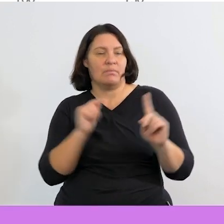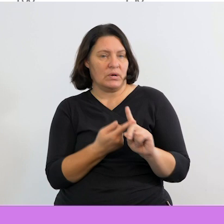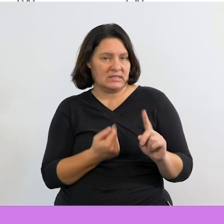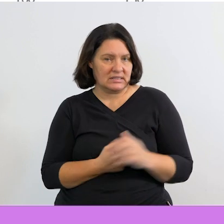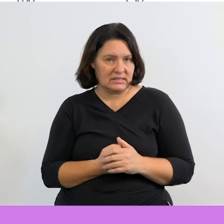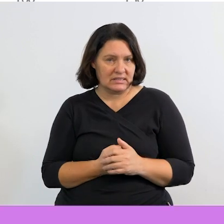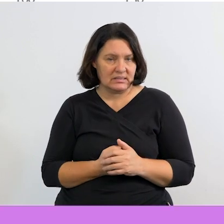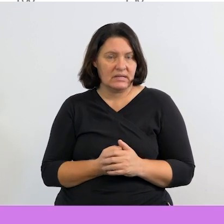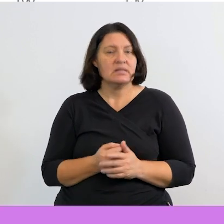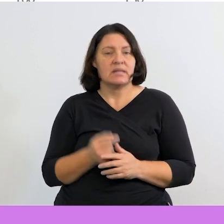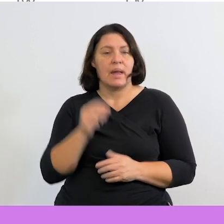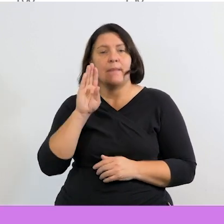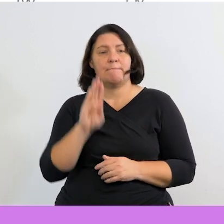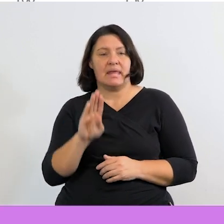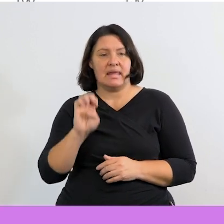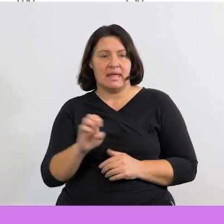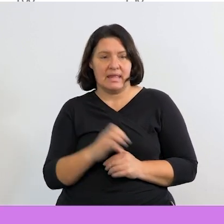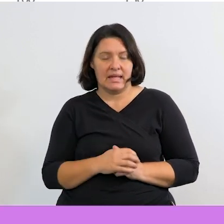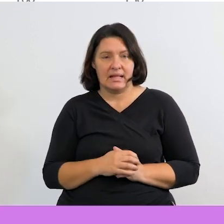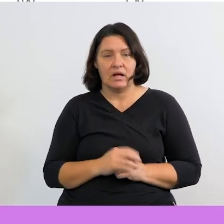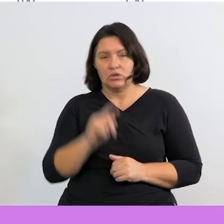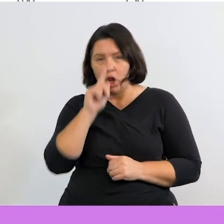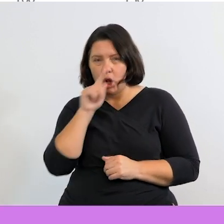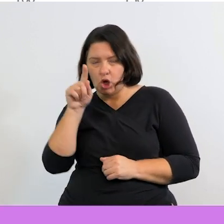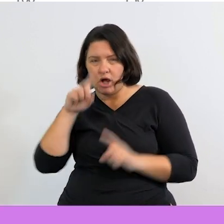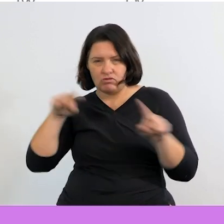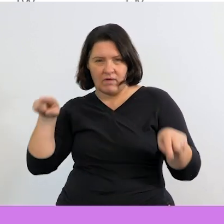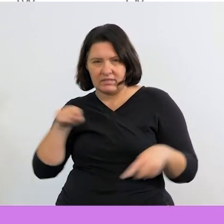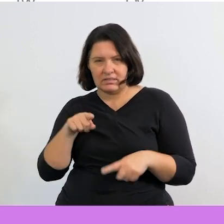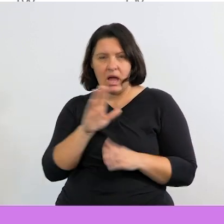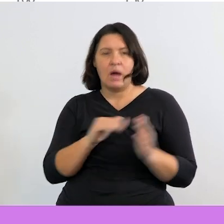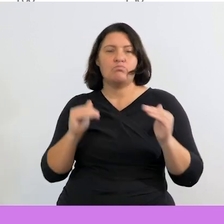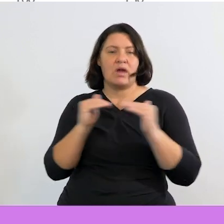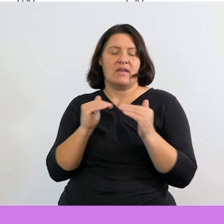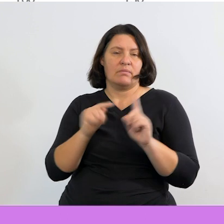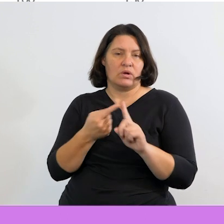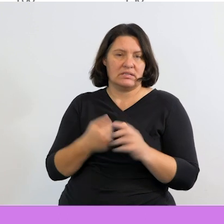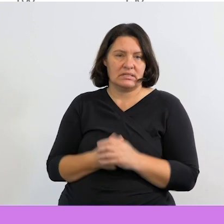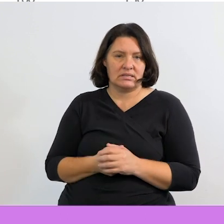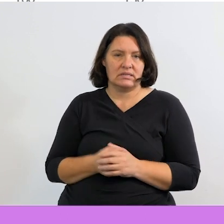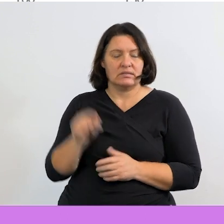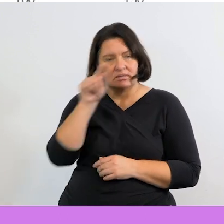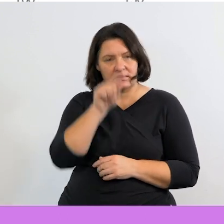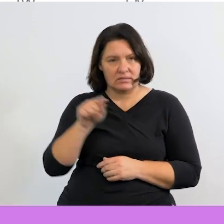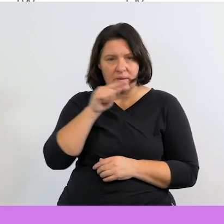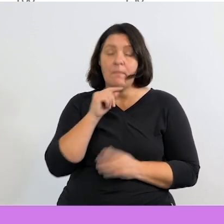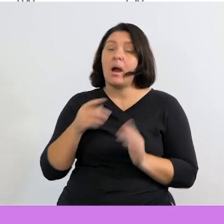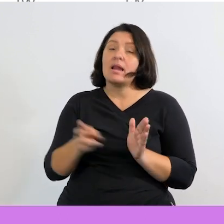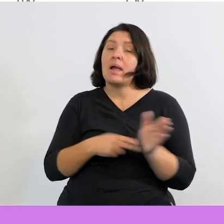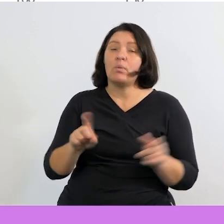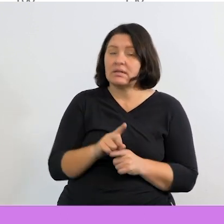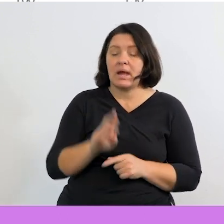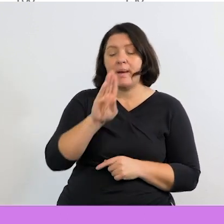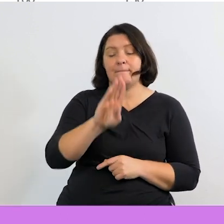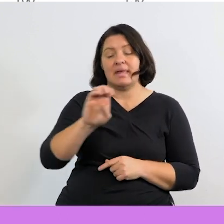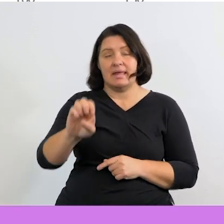break-even point, and this time we should call it BE. So looking at the graph, this is our break-even point here. And what should I label